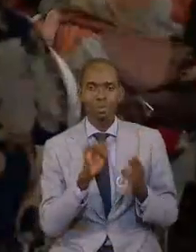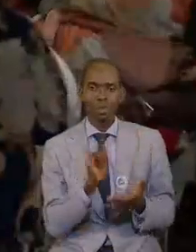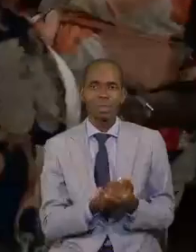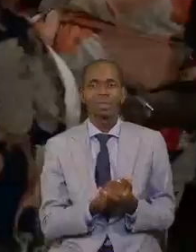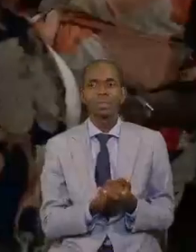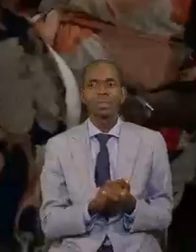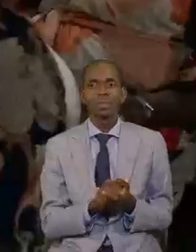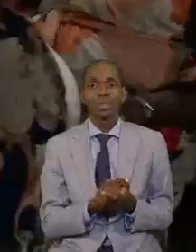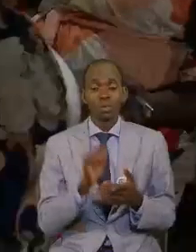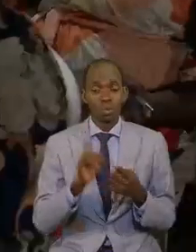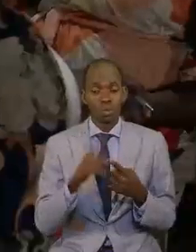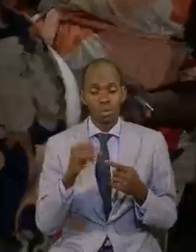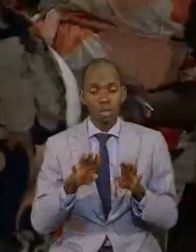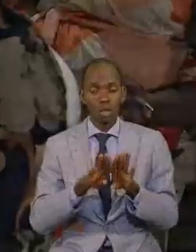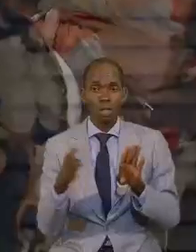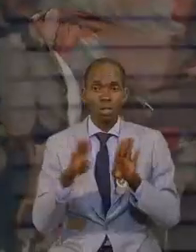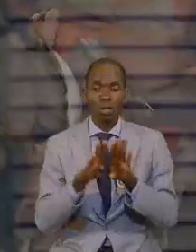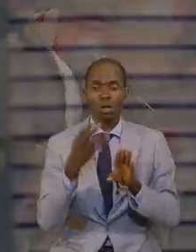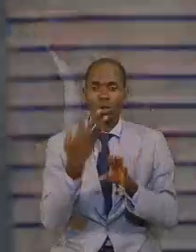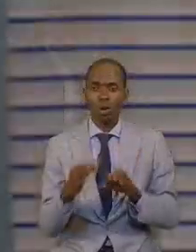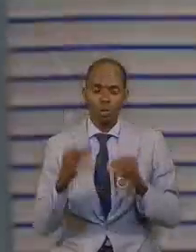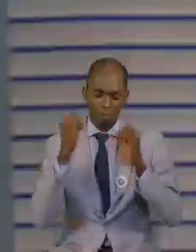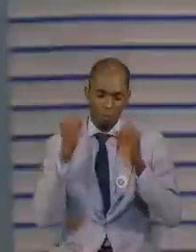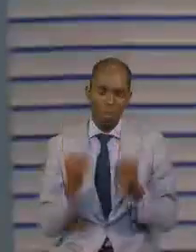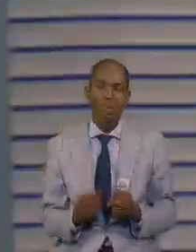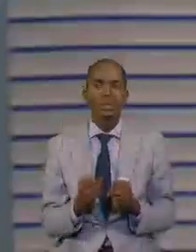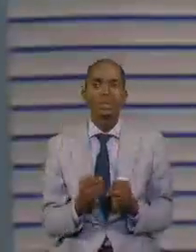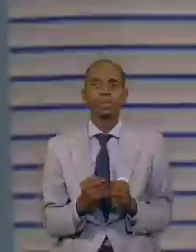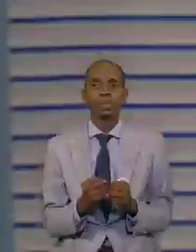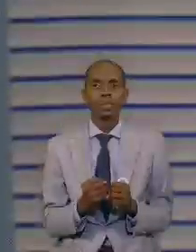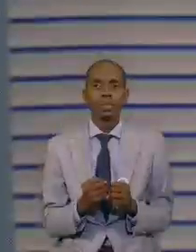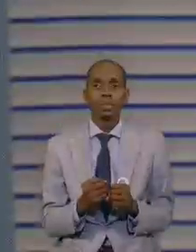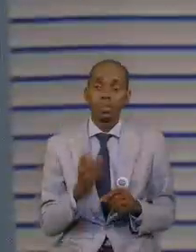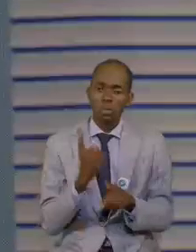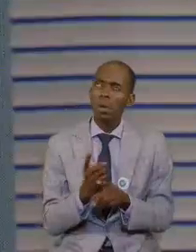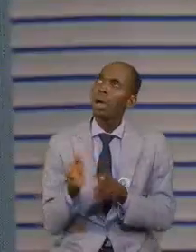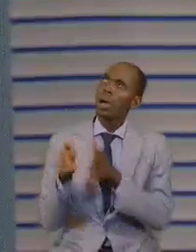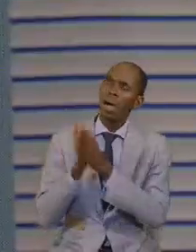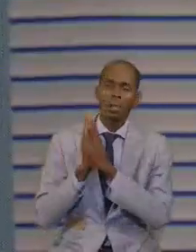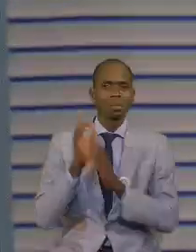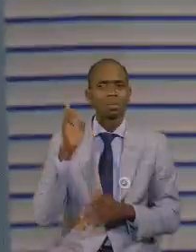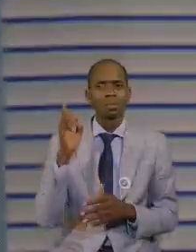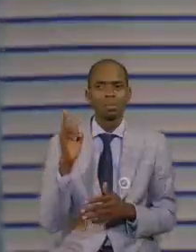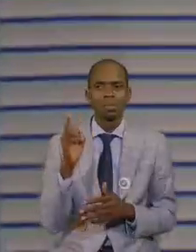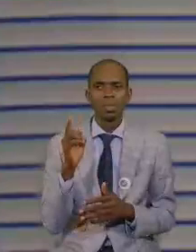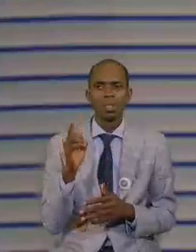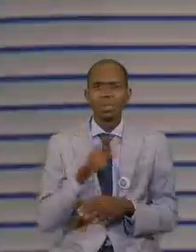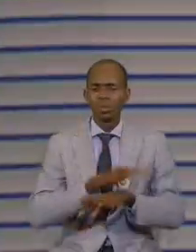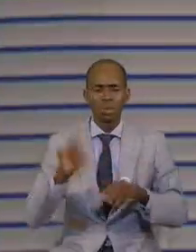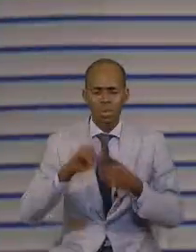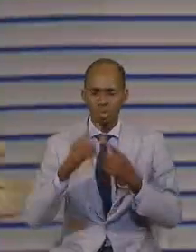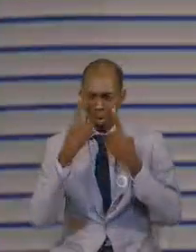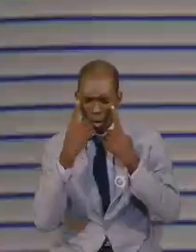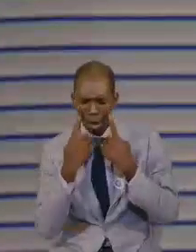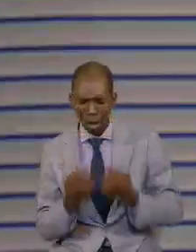to the door of power. Just ask him. Don't have to cry, roll on the ground.